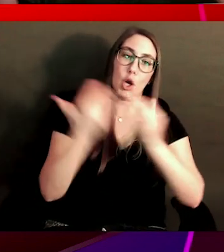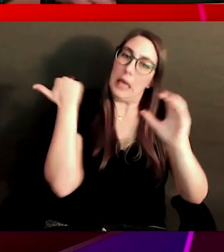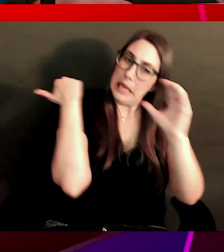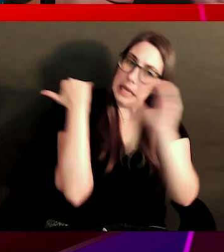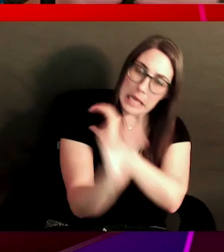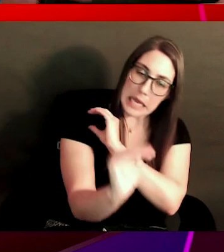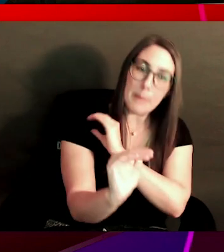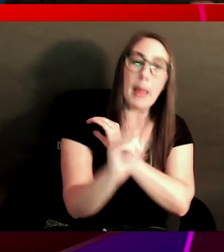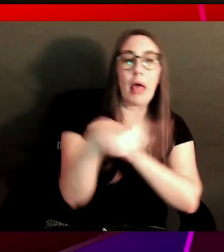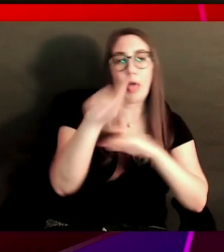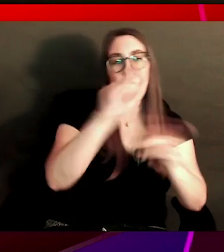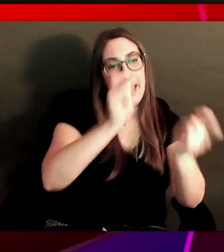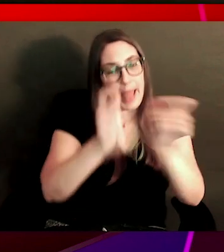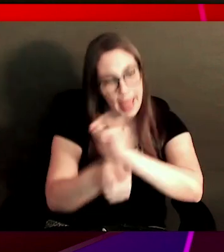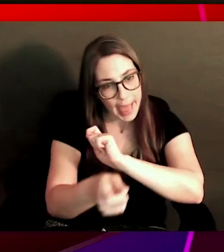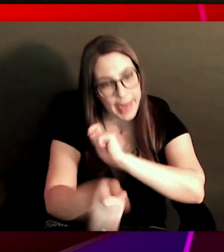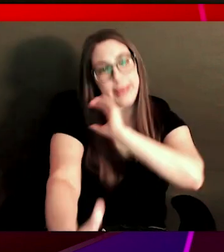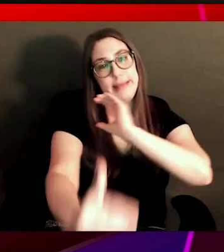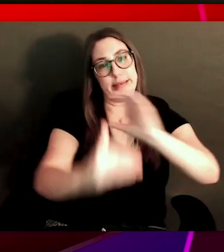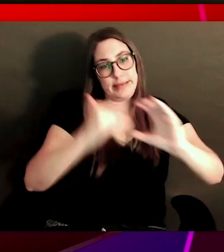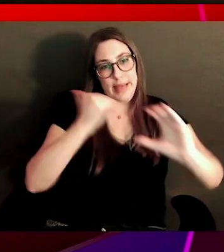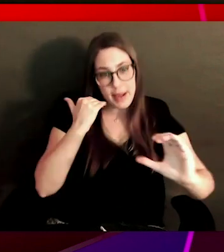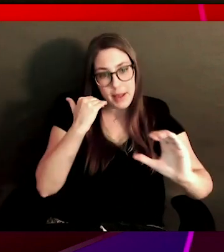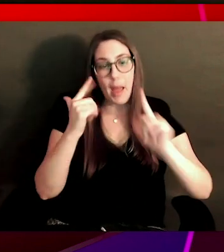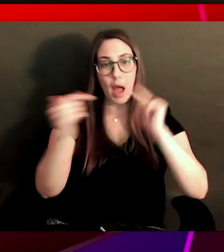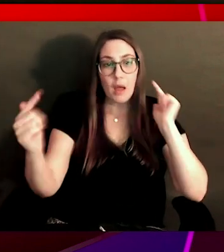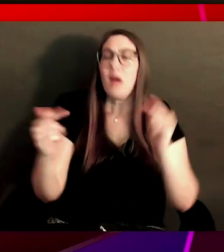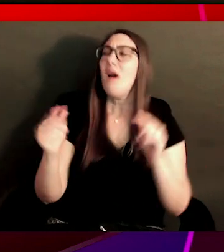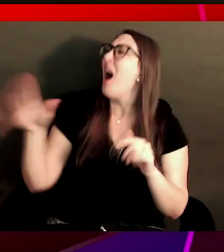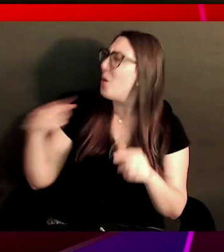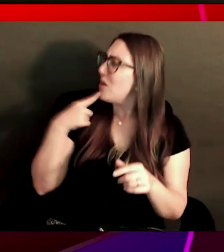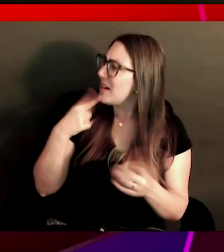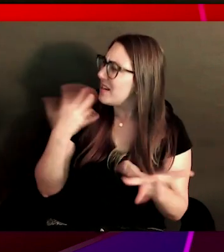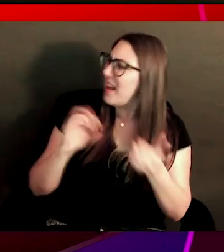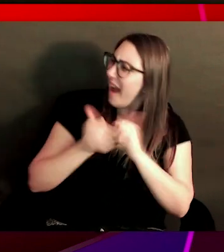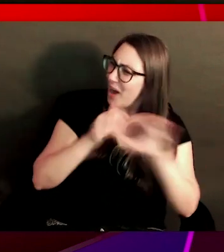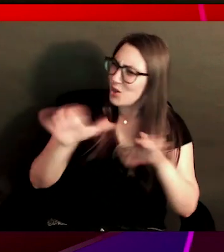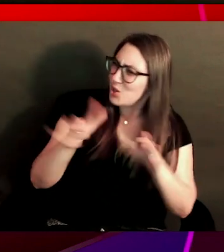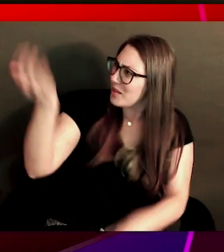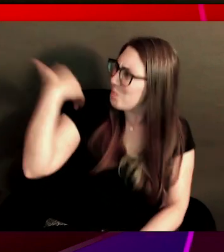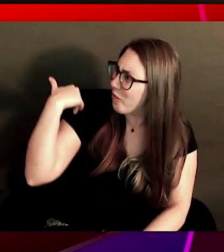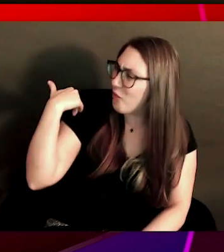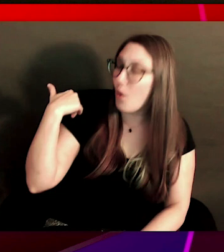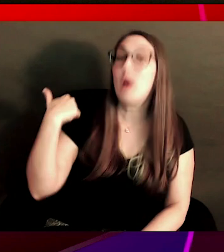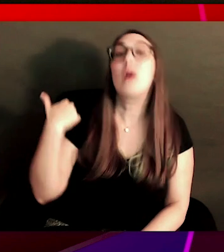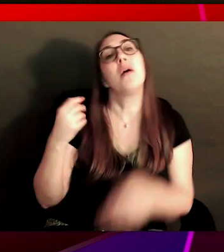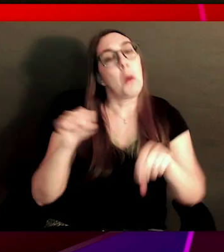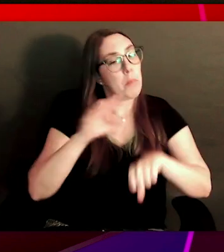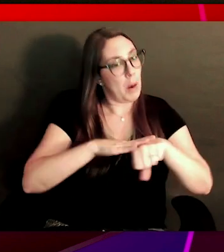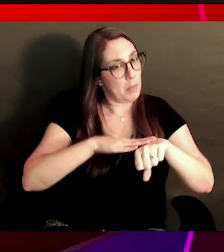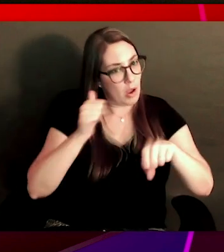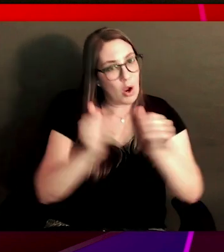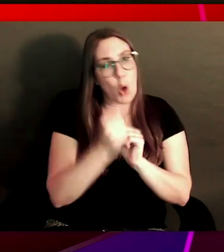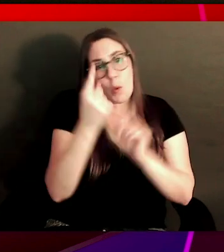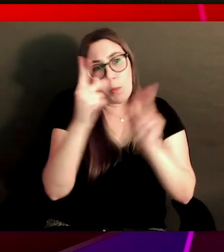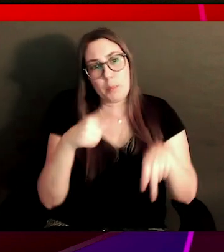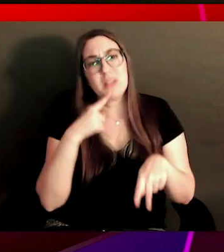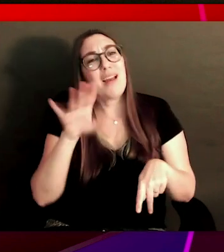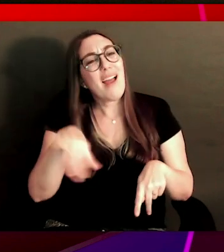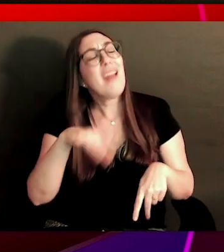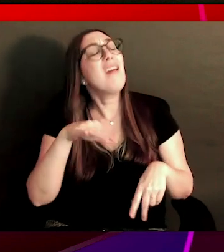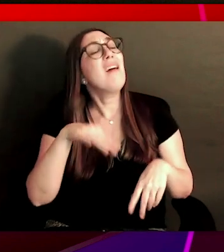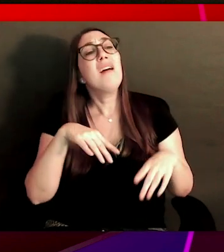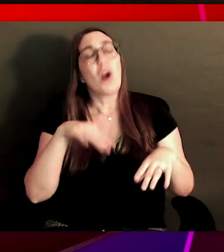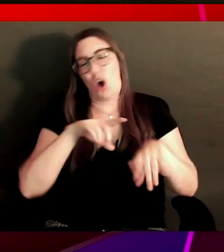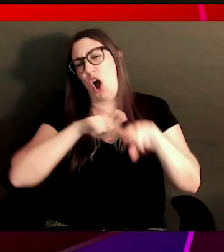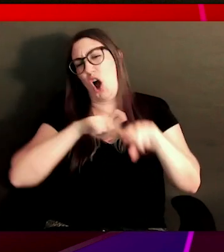edits, send it back. I was going to ask, how do you do this before... You were probably on a call with one person saying, oh, like, can you go to, like, the line where